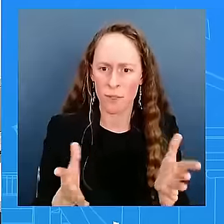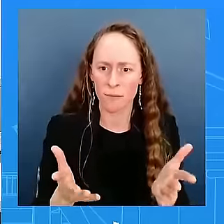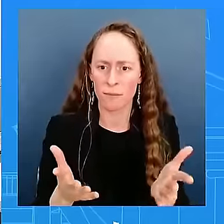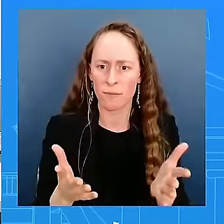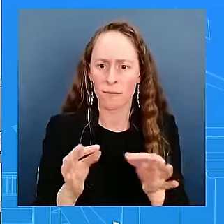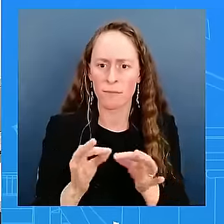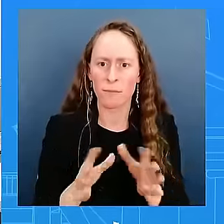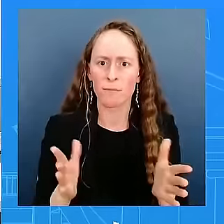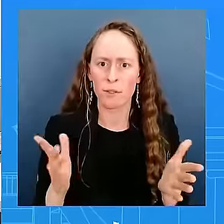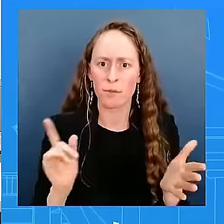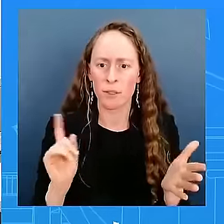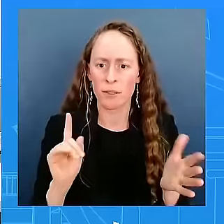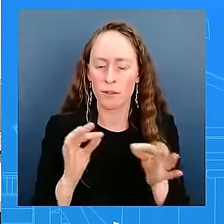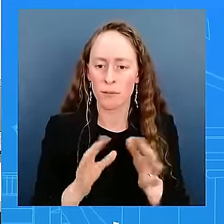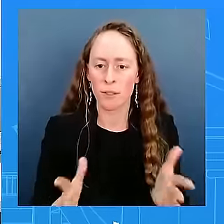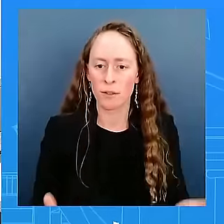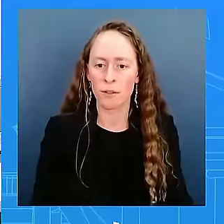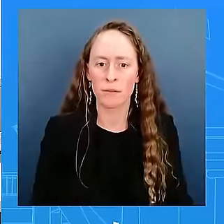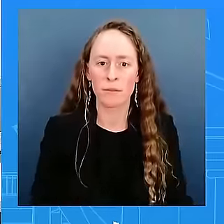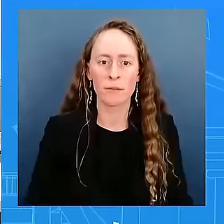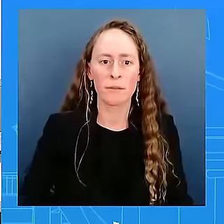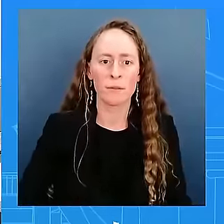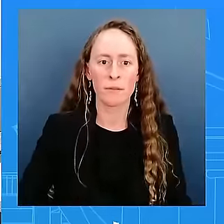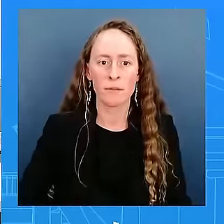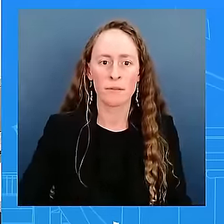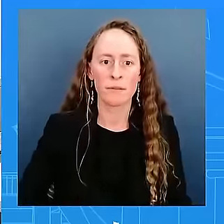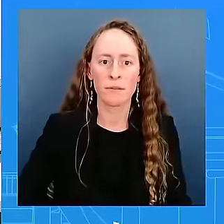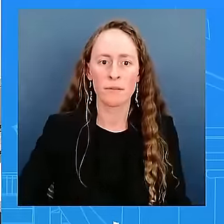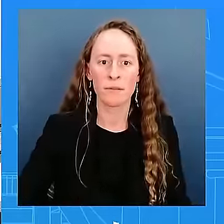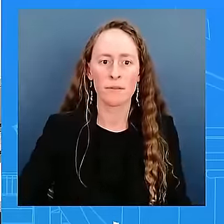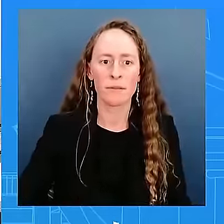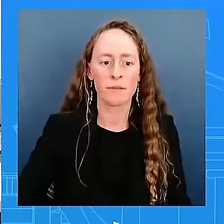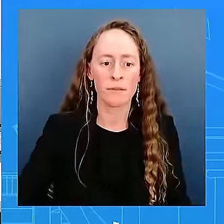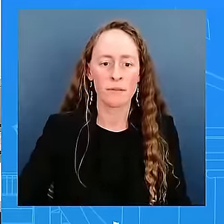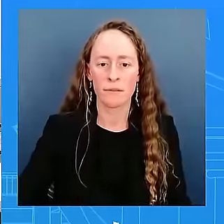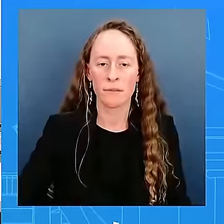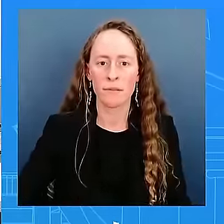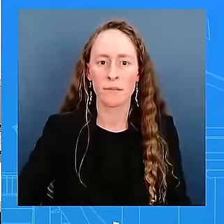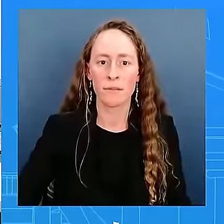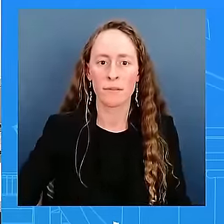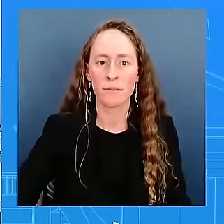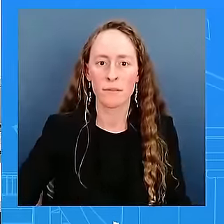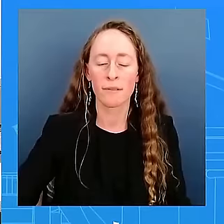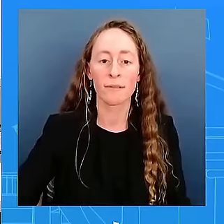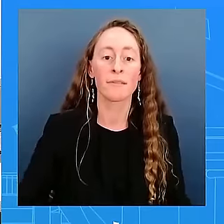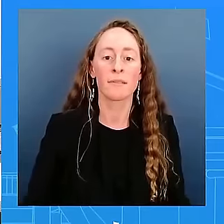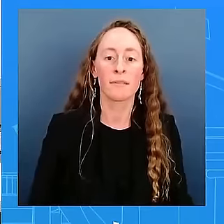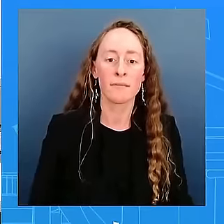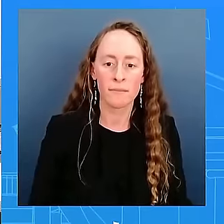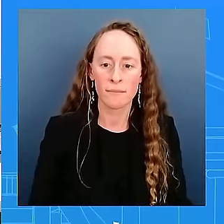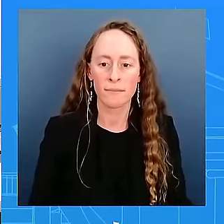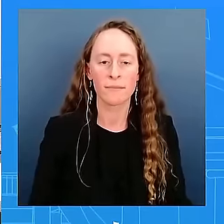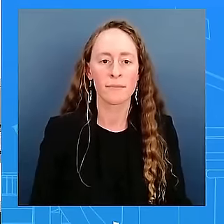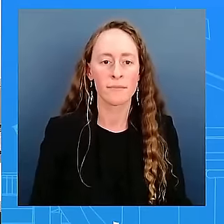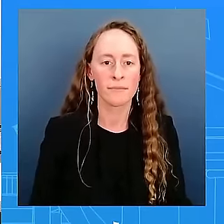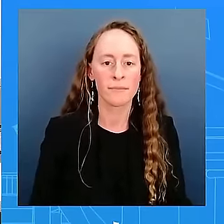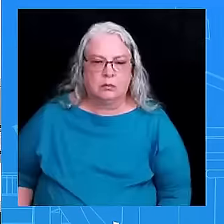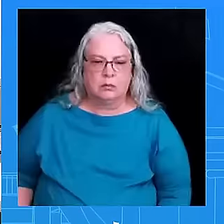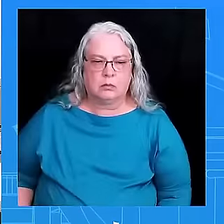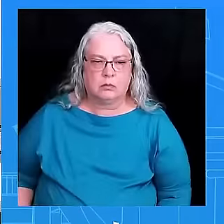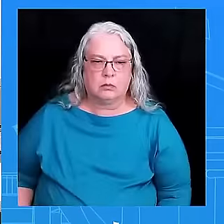would release Evan Gershkovich for him after the upcoming election, quote, but not for anyone else. Did that